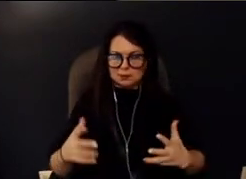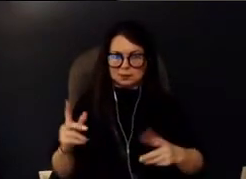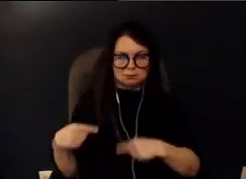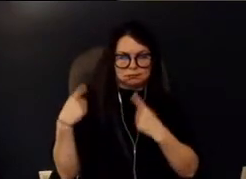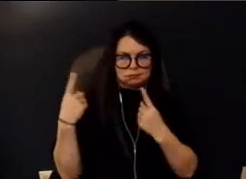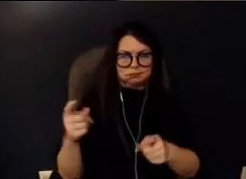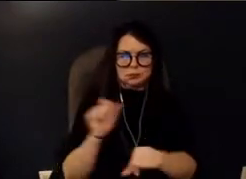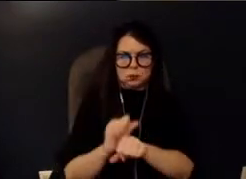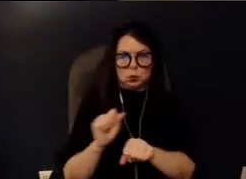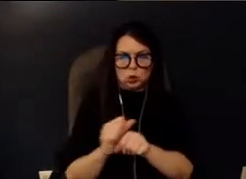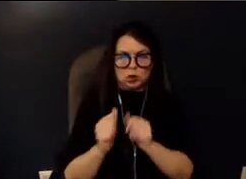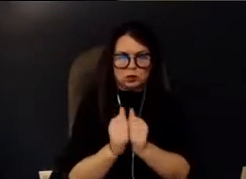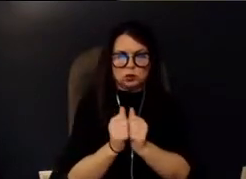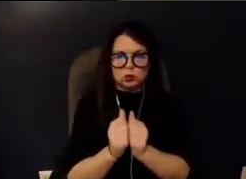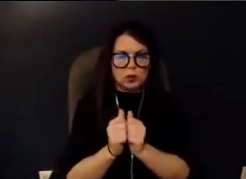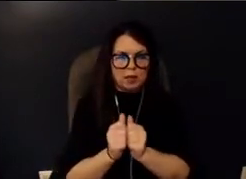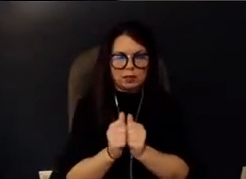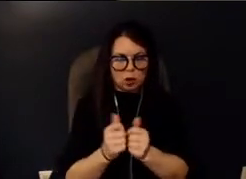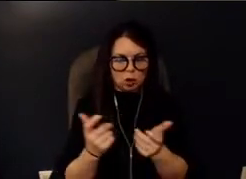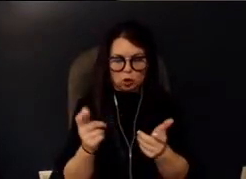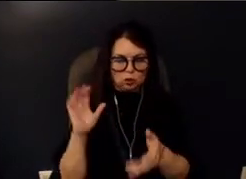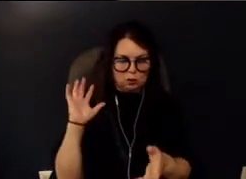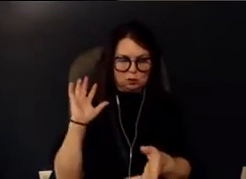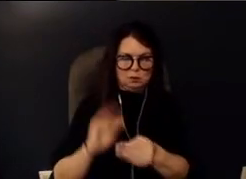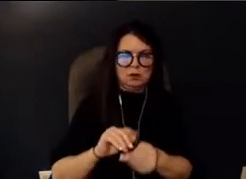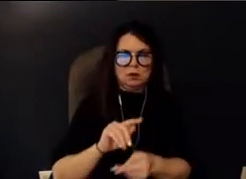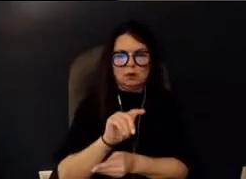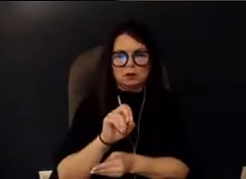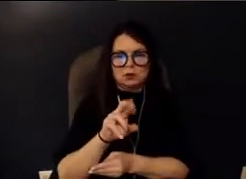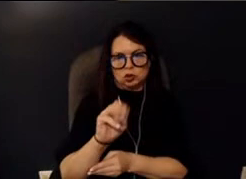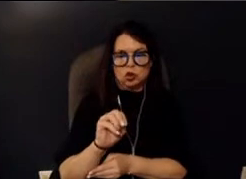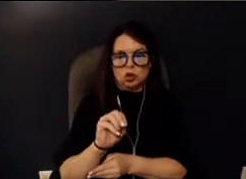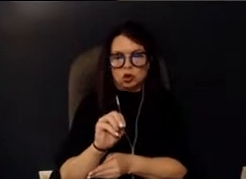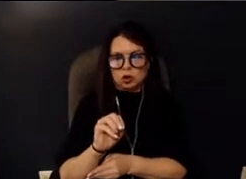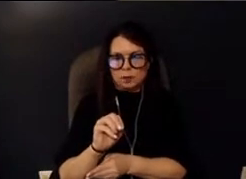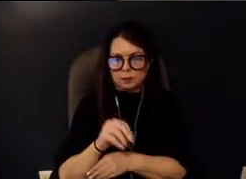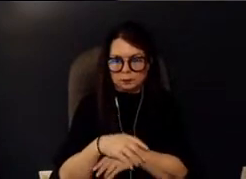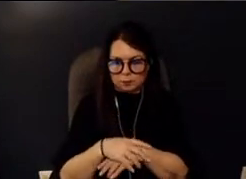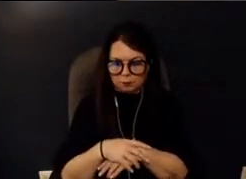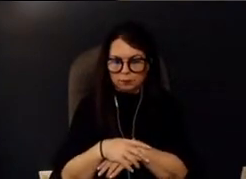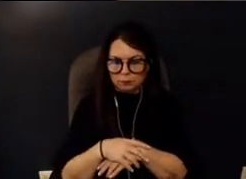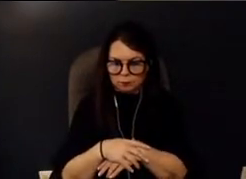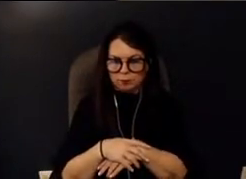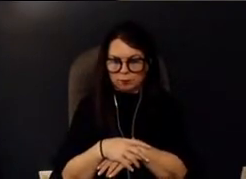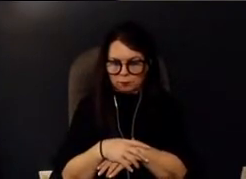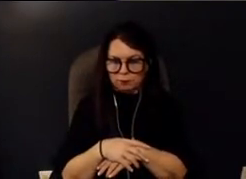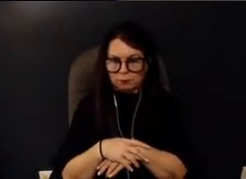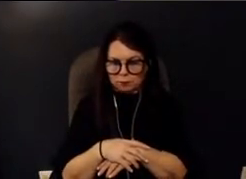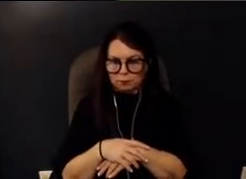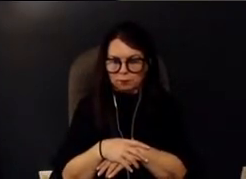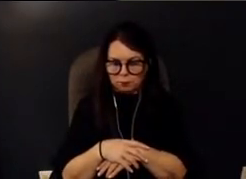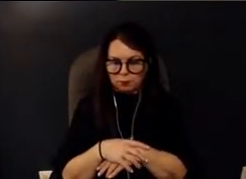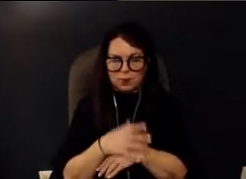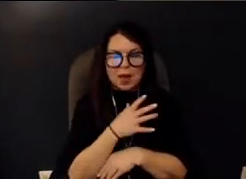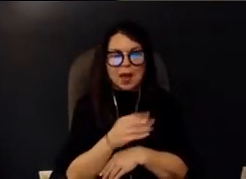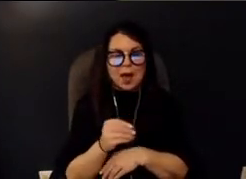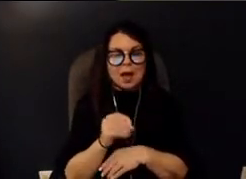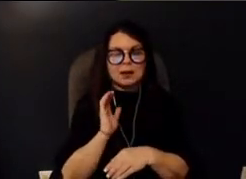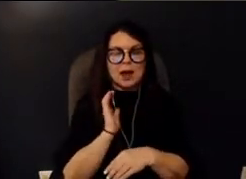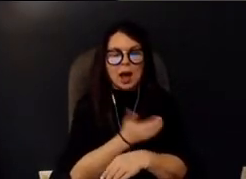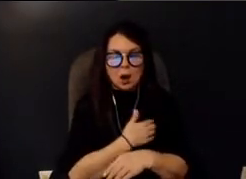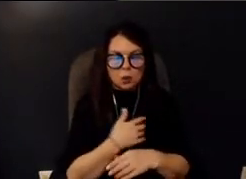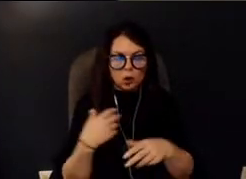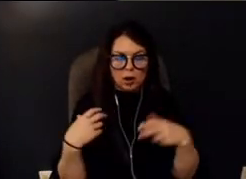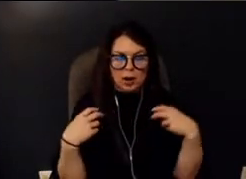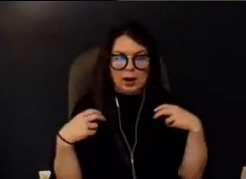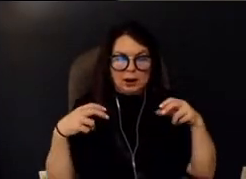all term, and I think it showed so much the investments that we've made in those relationships and to creating an environment